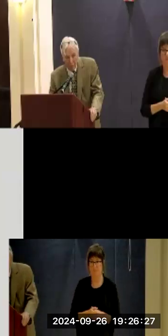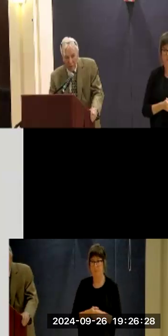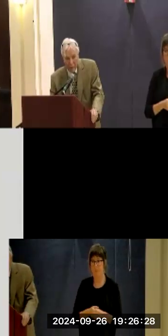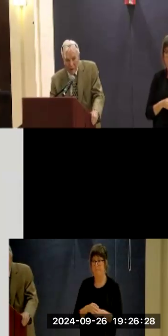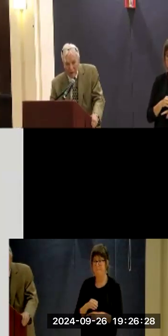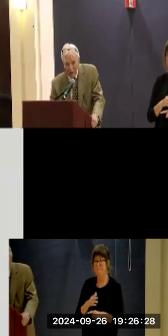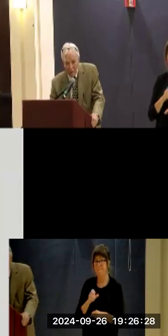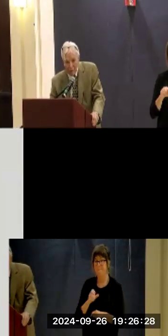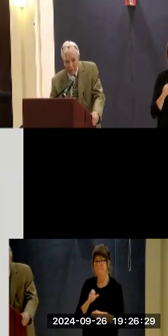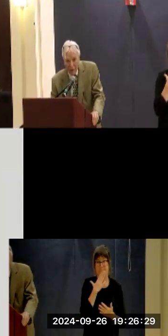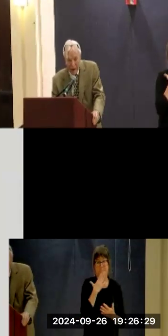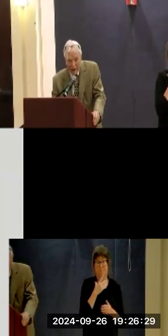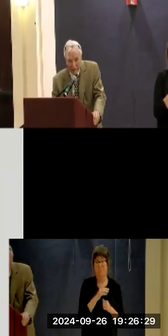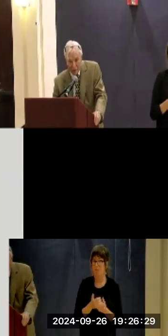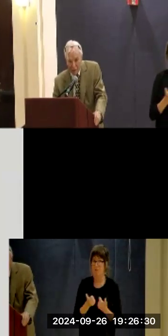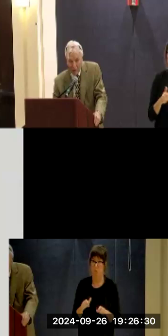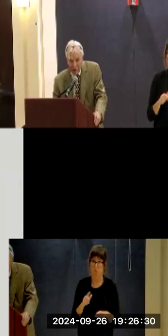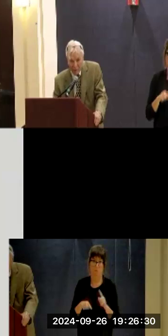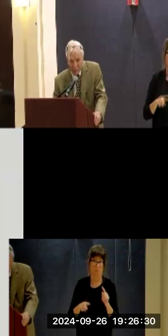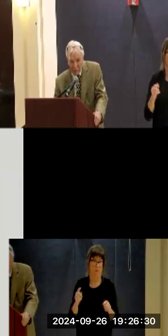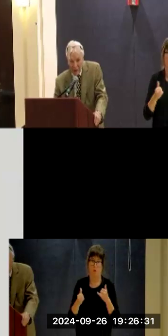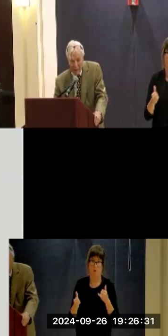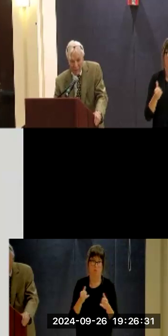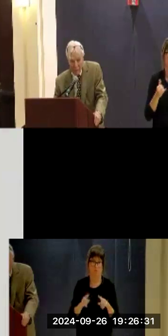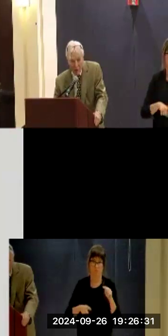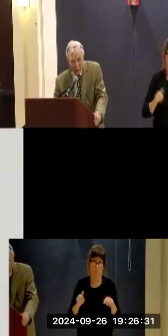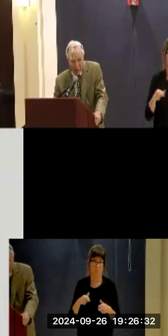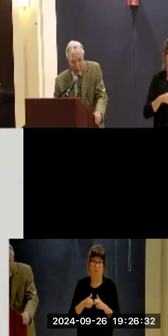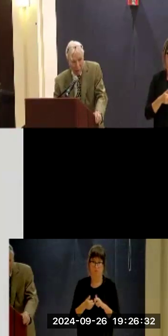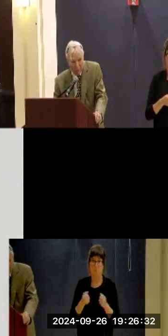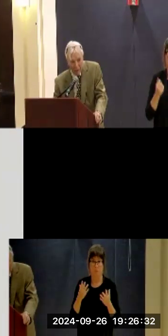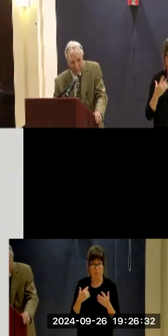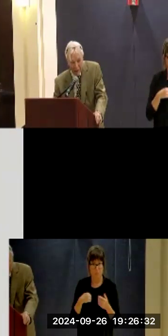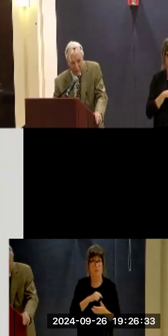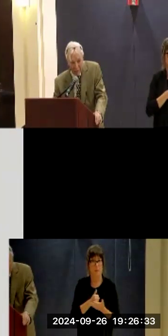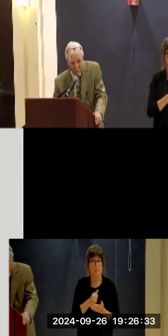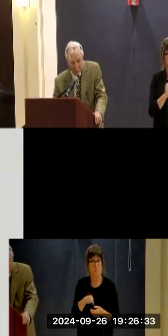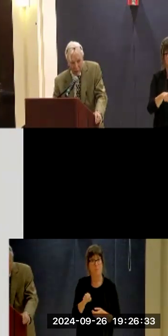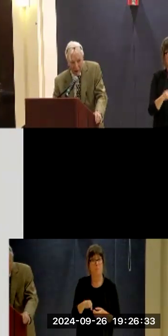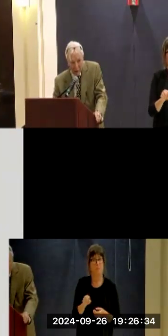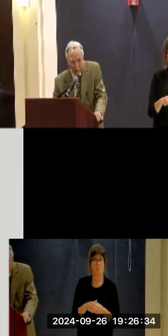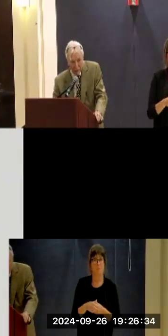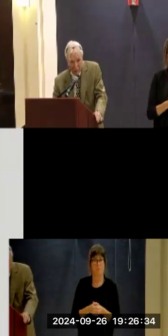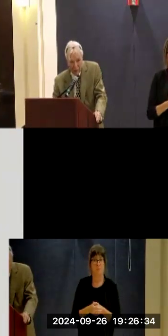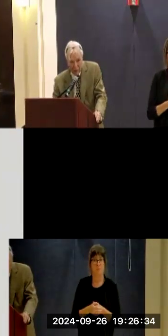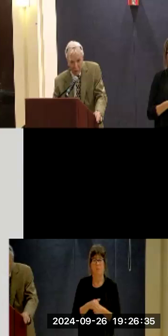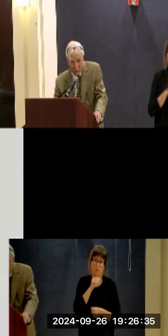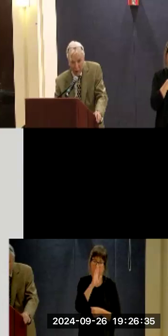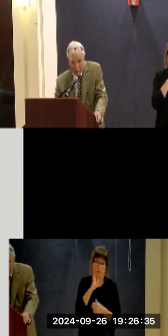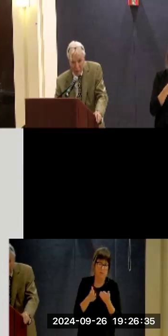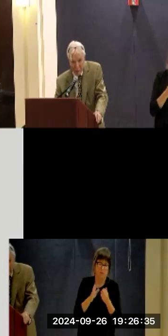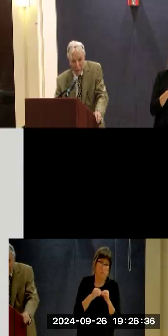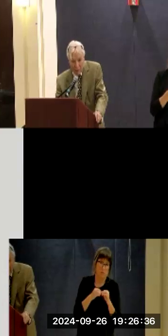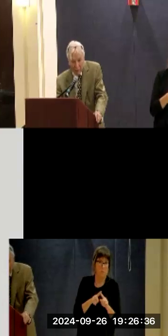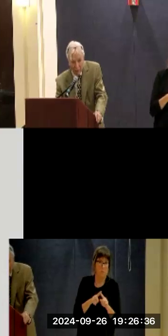We get a huge variety of calls, many of them are able to, we're not as racist, we're